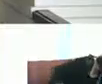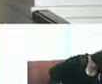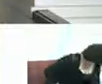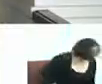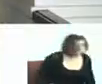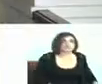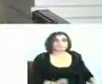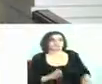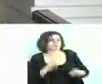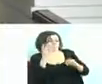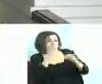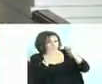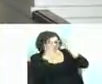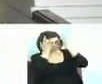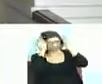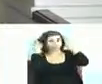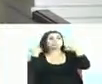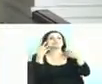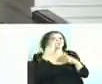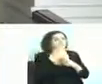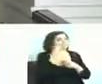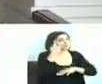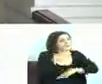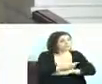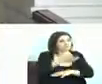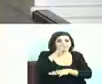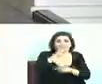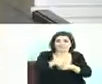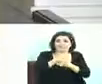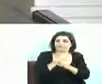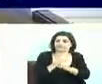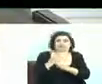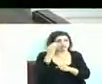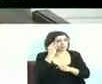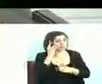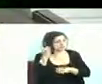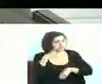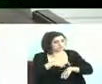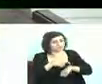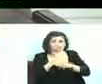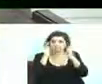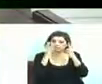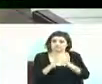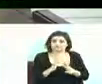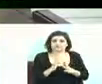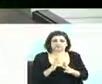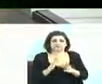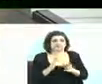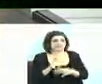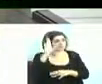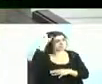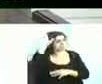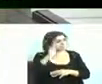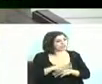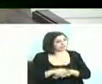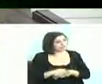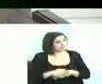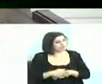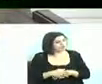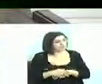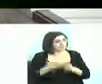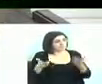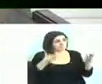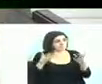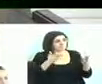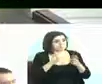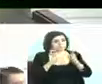come out to join in celebration. I know that we have some first-time visitors here, and so if you're a first-time visitor, please raise your hand so that our ushers can